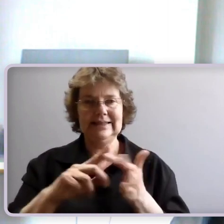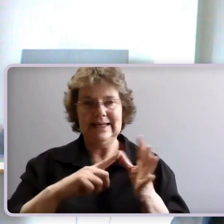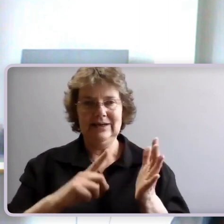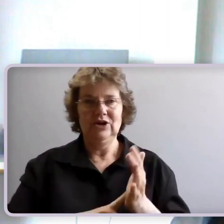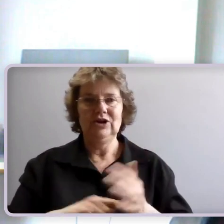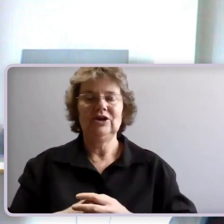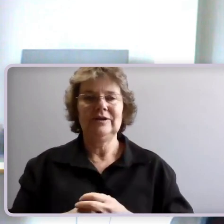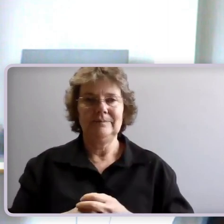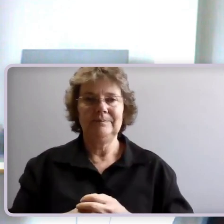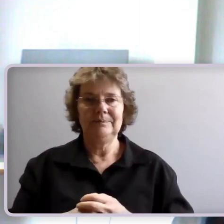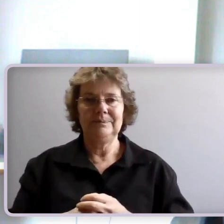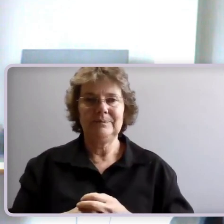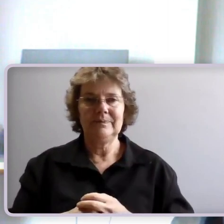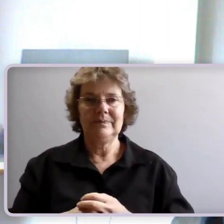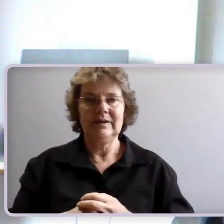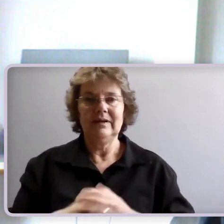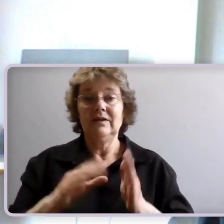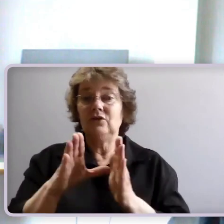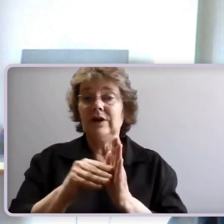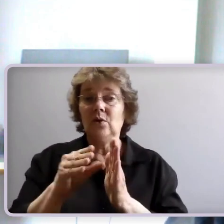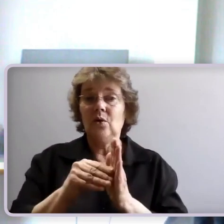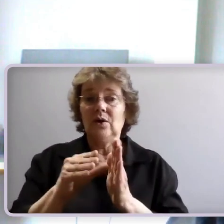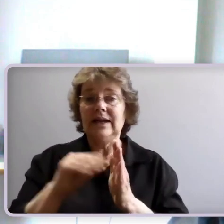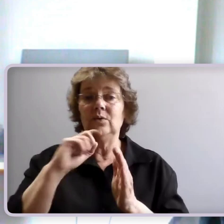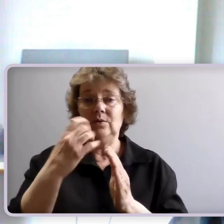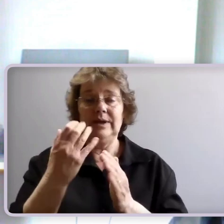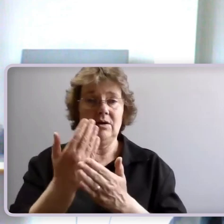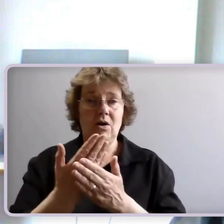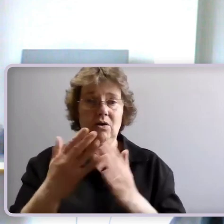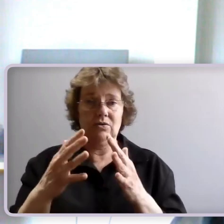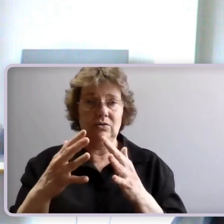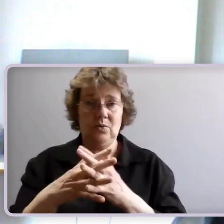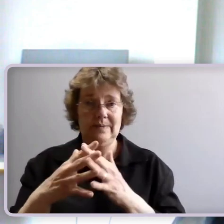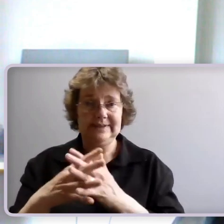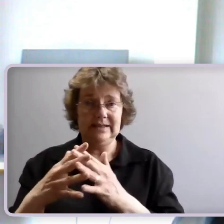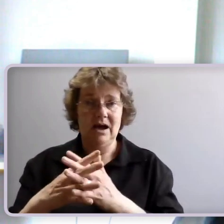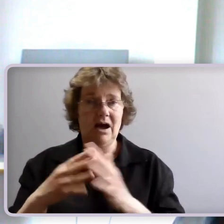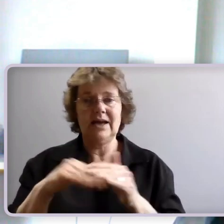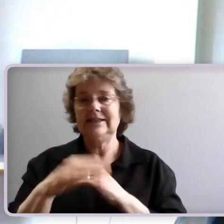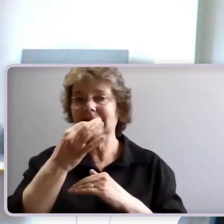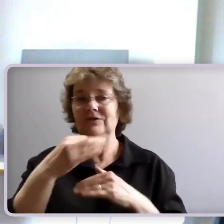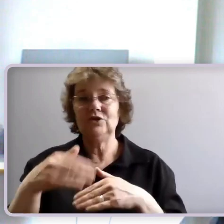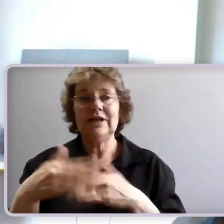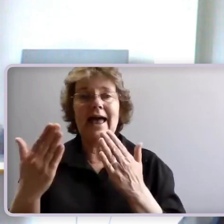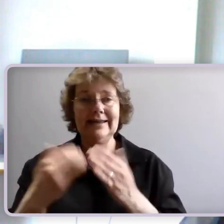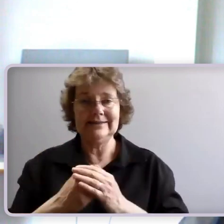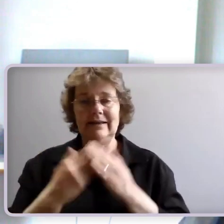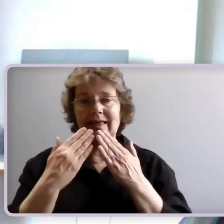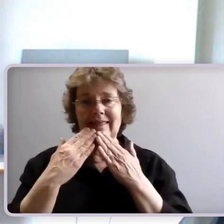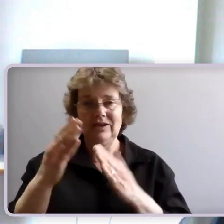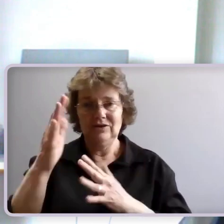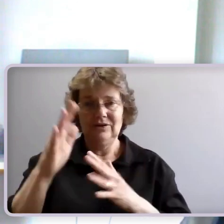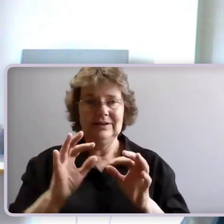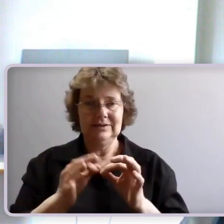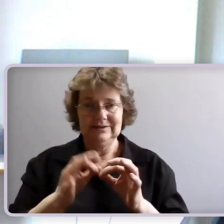of the session will be available on the Daru website in a few days, as per usual. Thank you to the Auslan interpreters and captioners for your hard